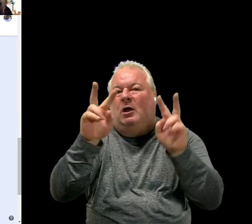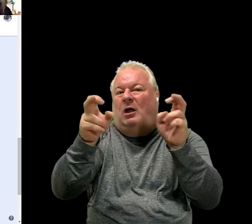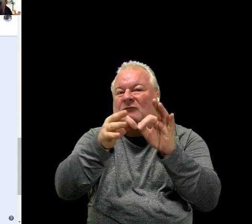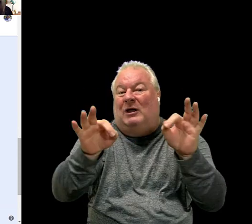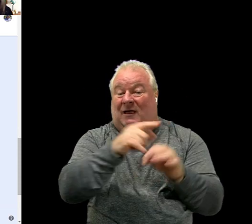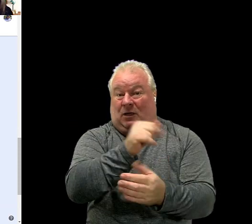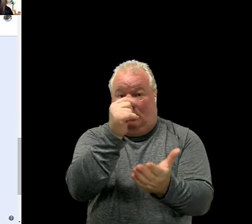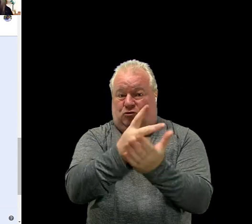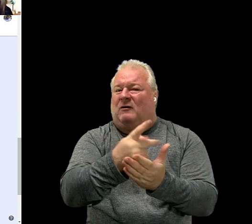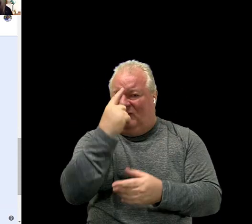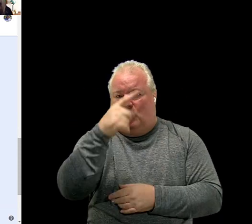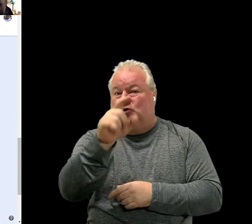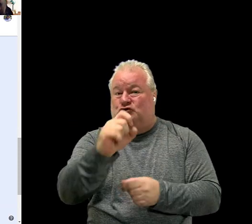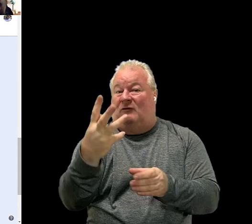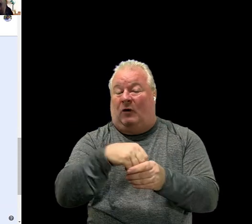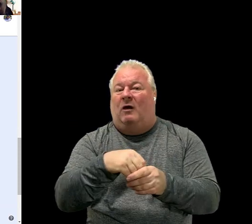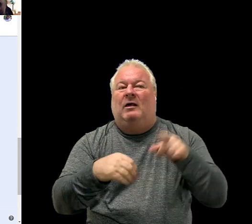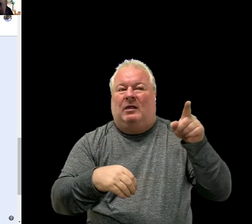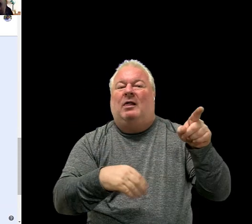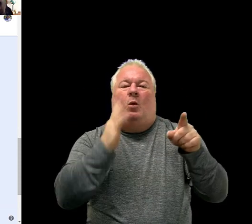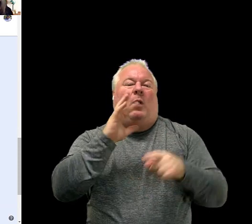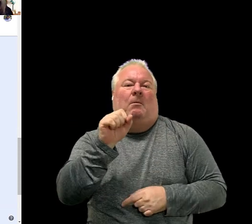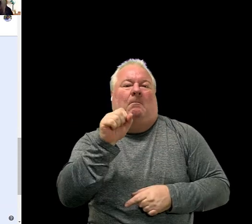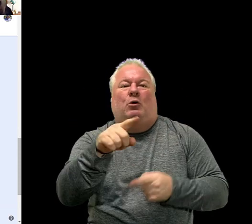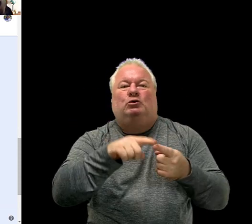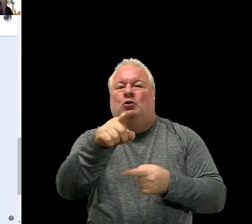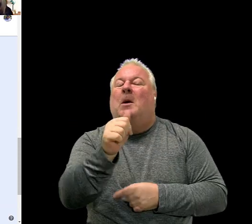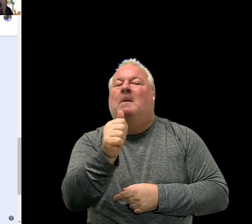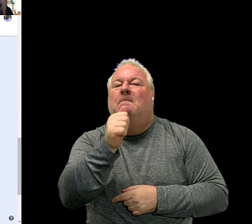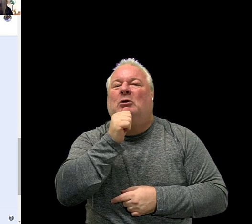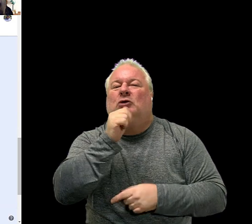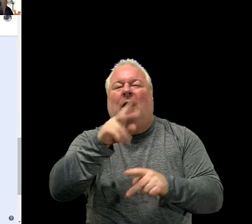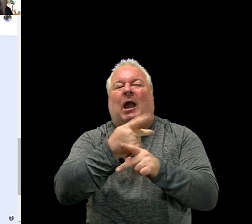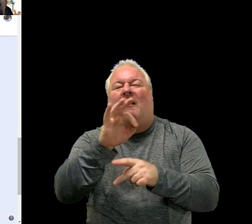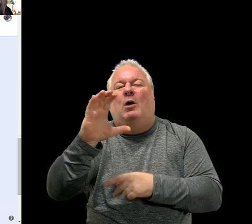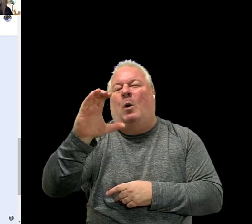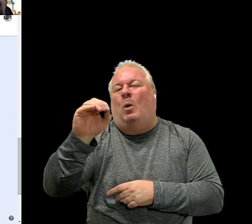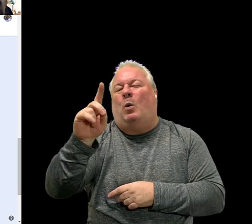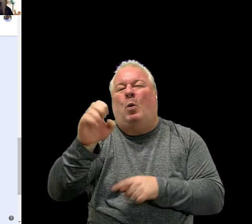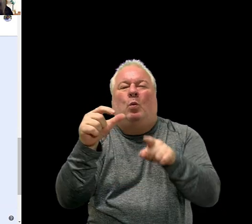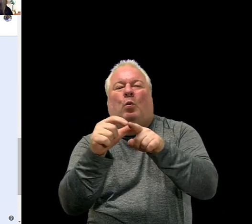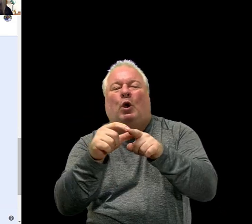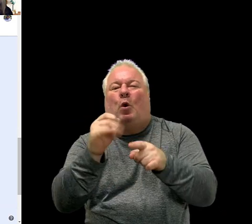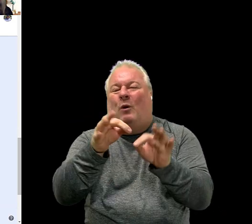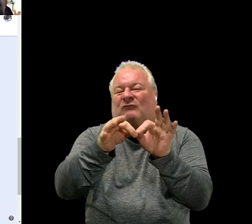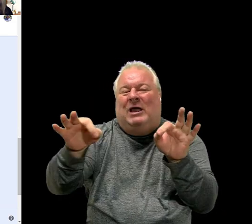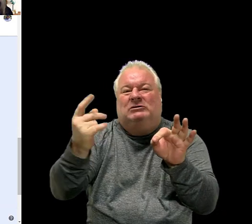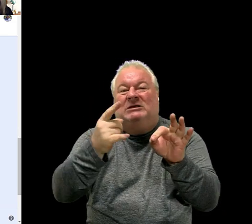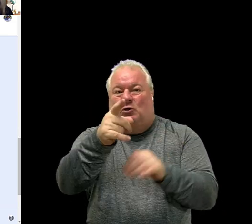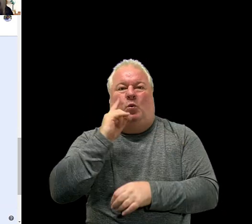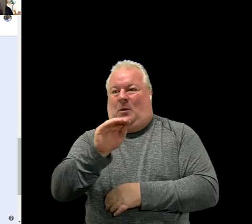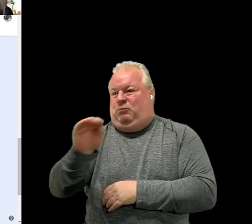approve. So you need to get your teacher's approval, and that means she will provide you the code that you're going to put in